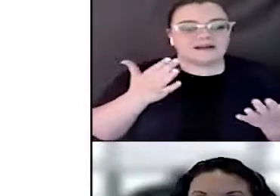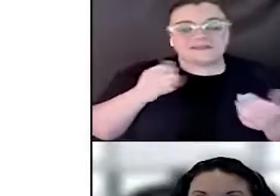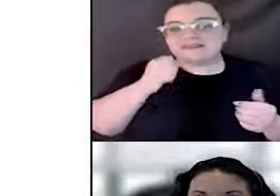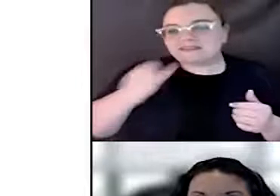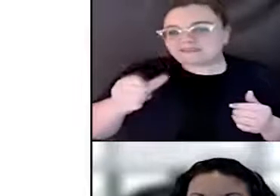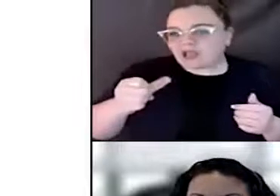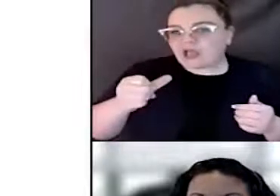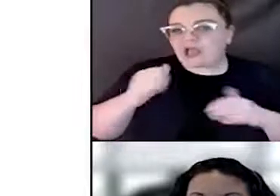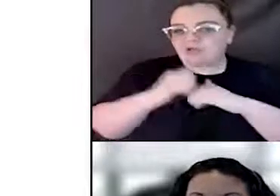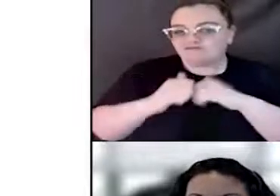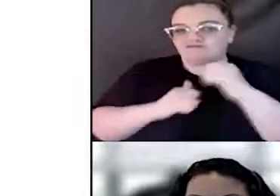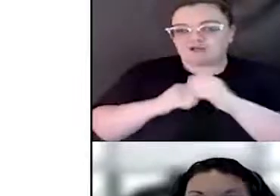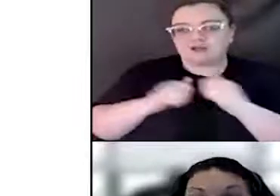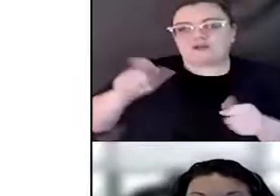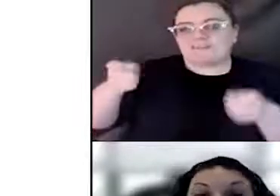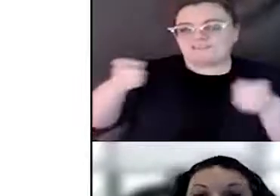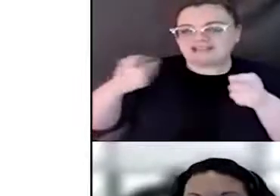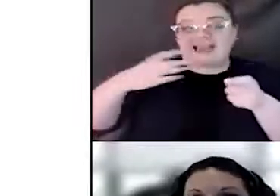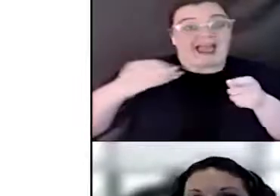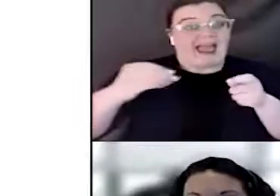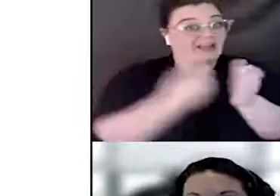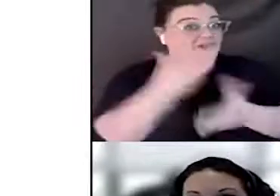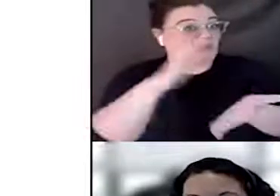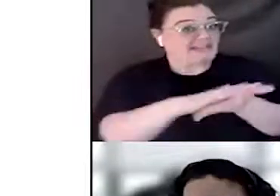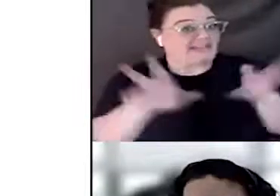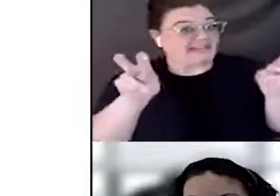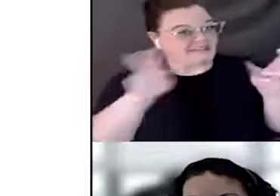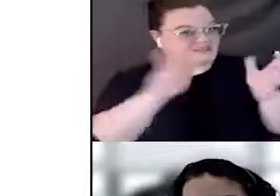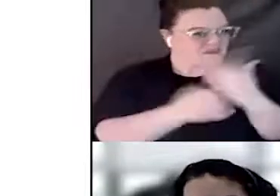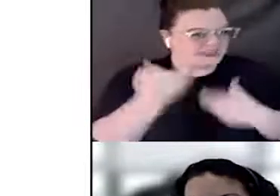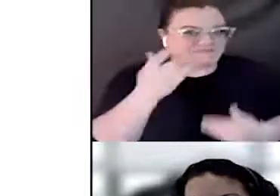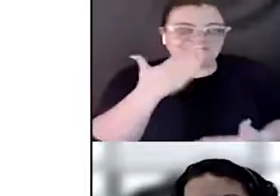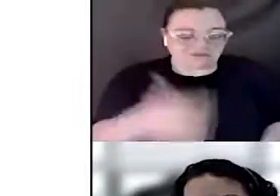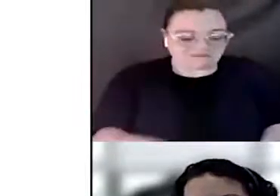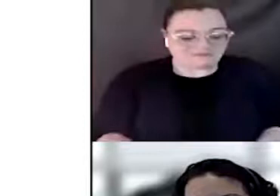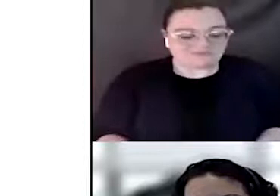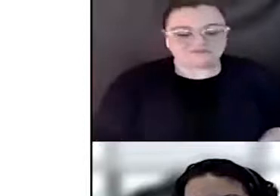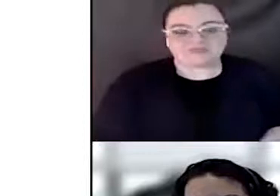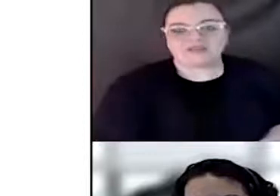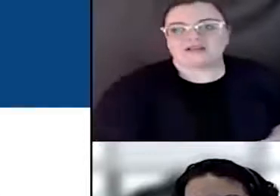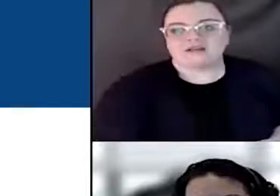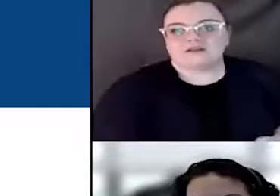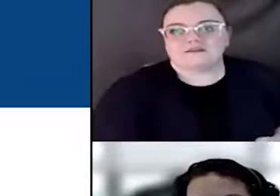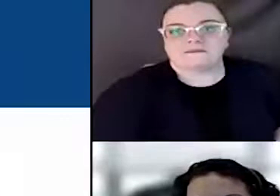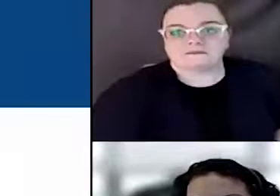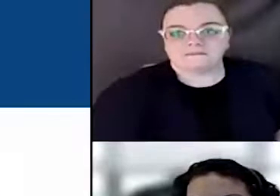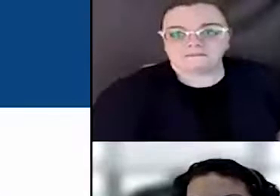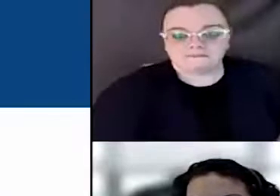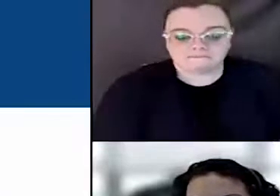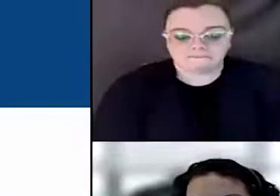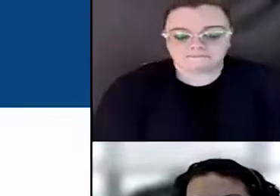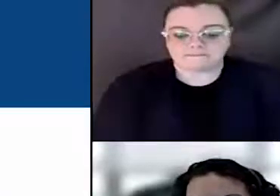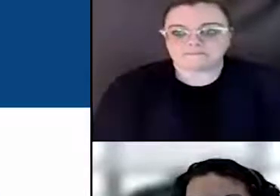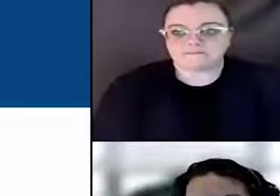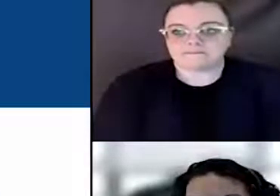non-structural mitigation and spring cleaning project. Very good. So, okay, well, those